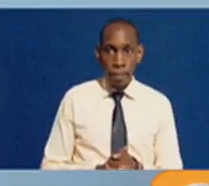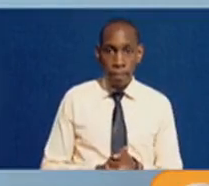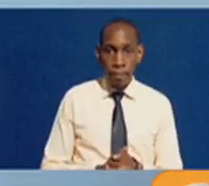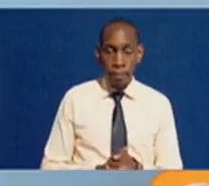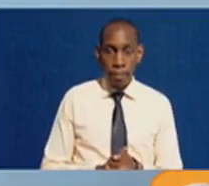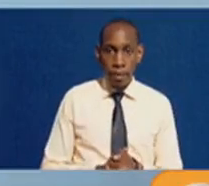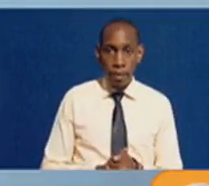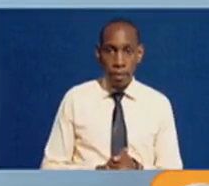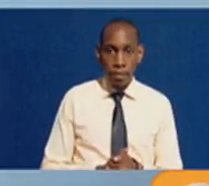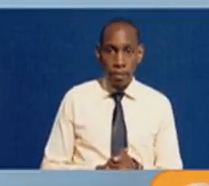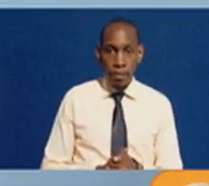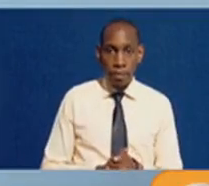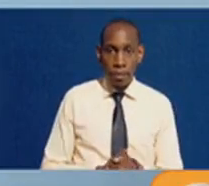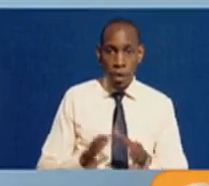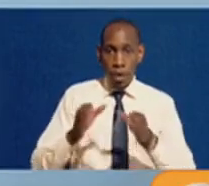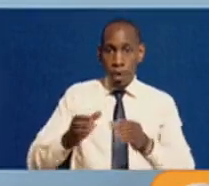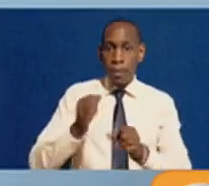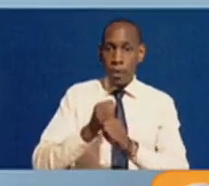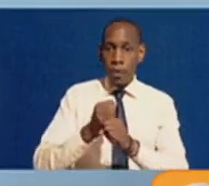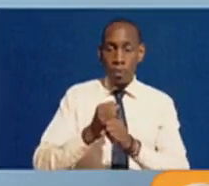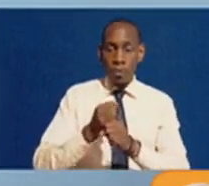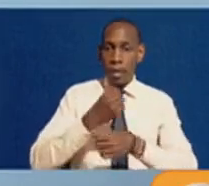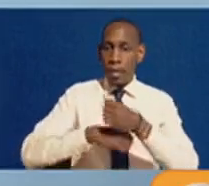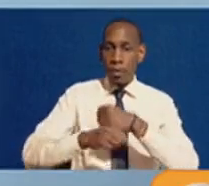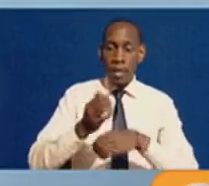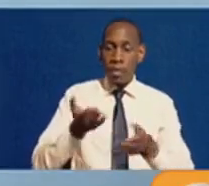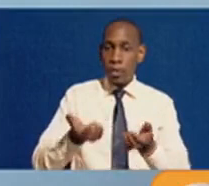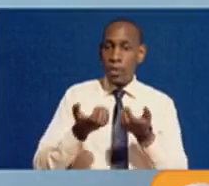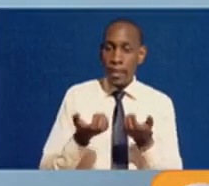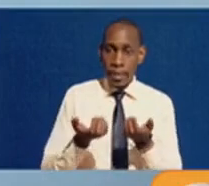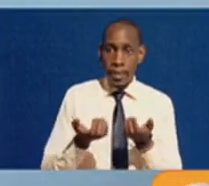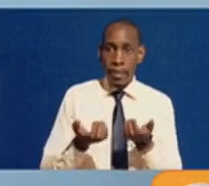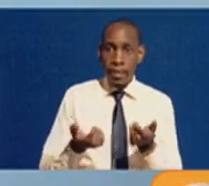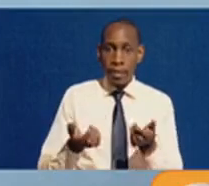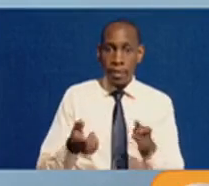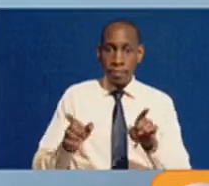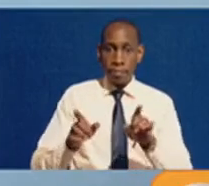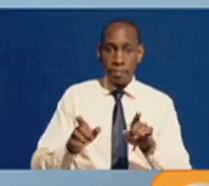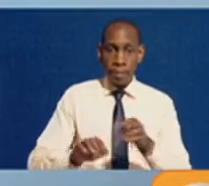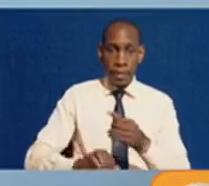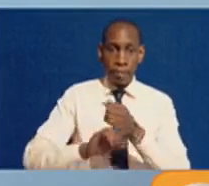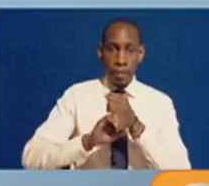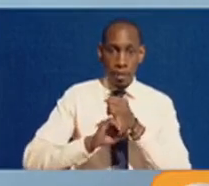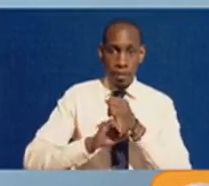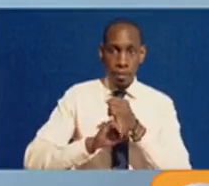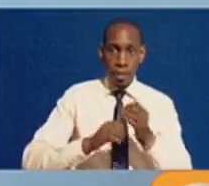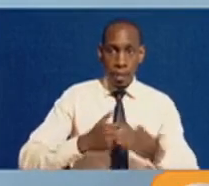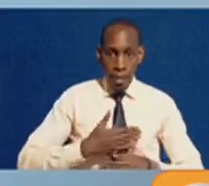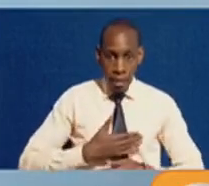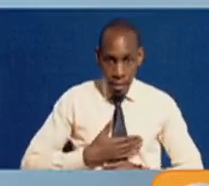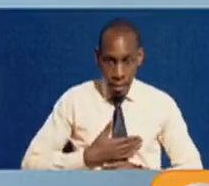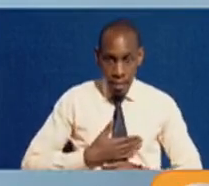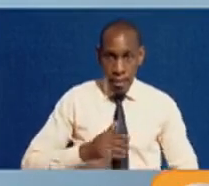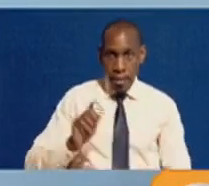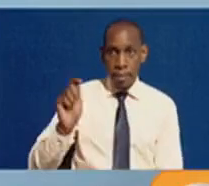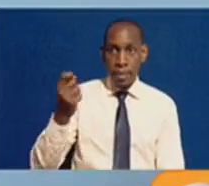community to do whatever it takes to support His Excellency the